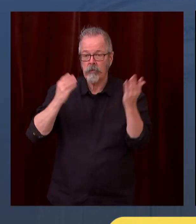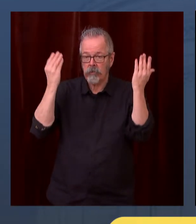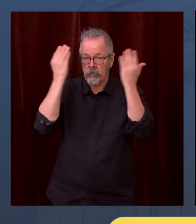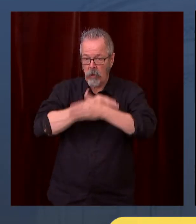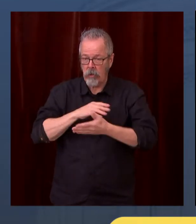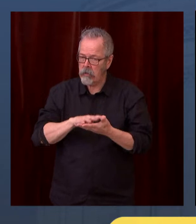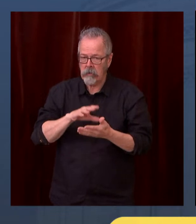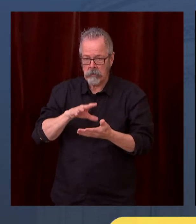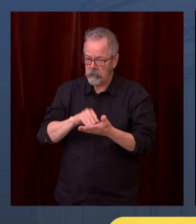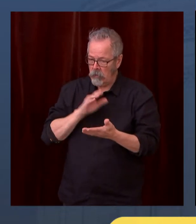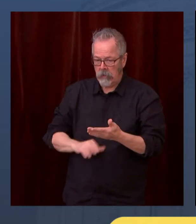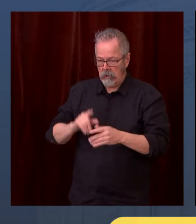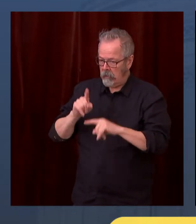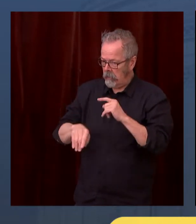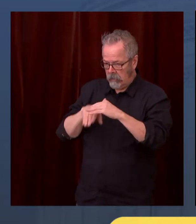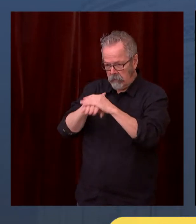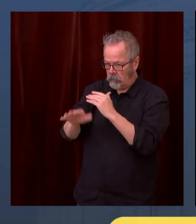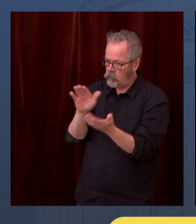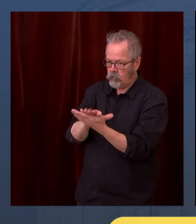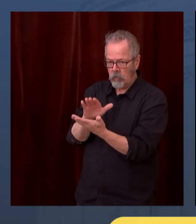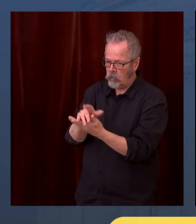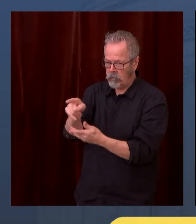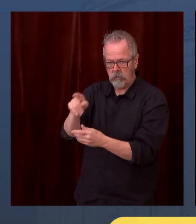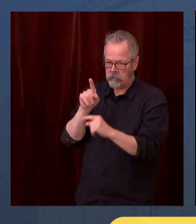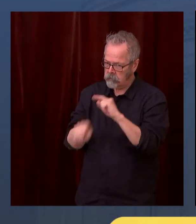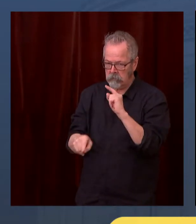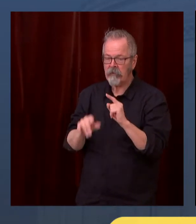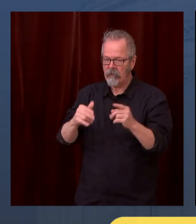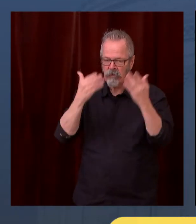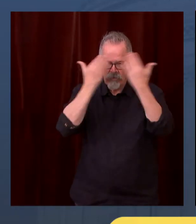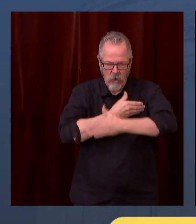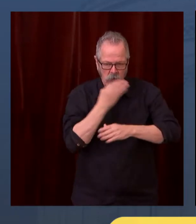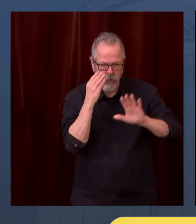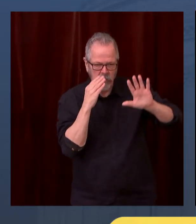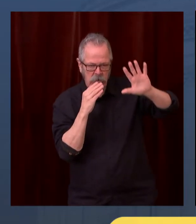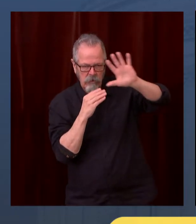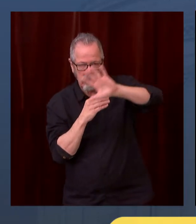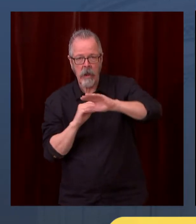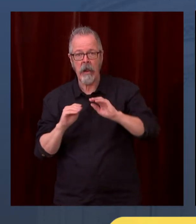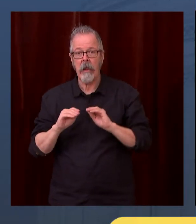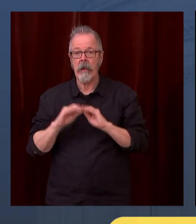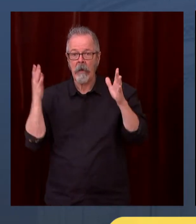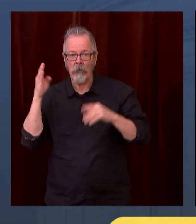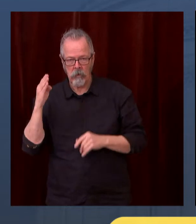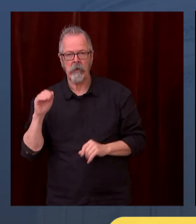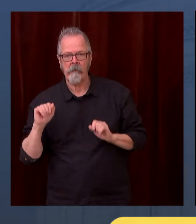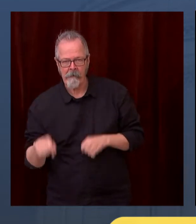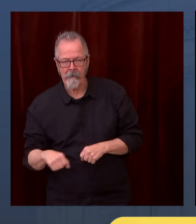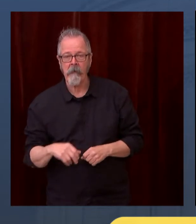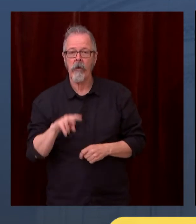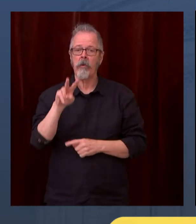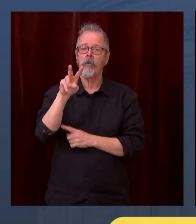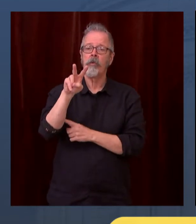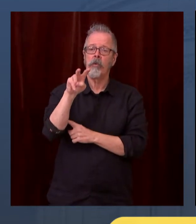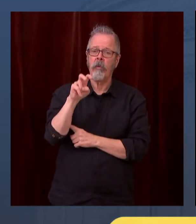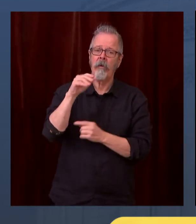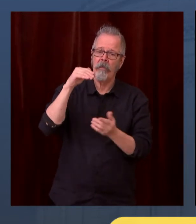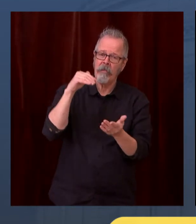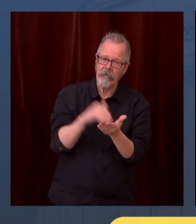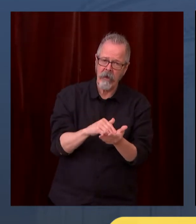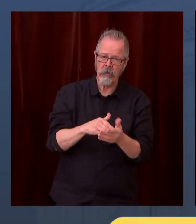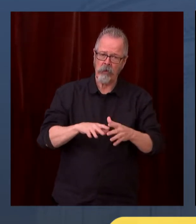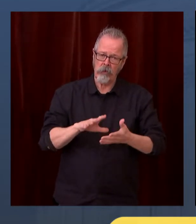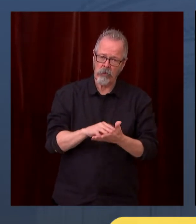instruction. So we have about 200,000 students who have already been enjoying on-site instruction in